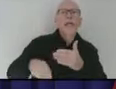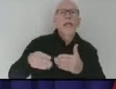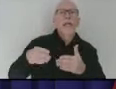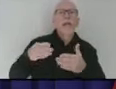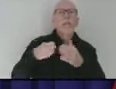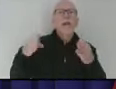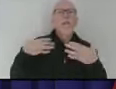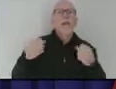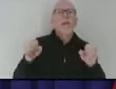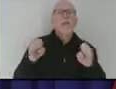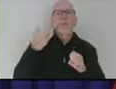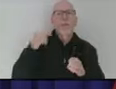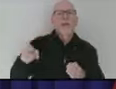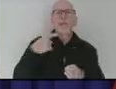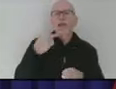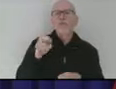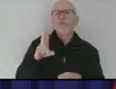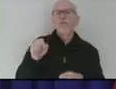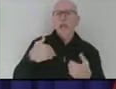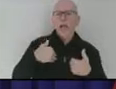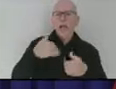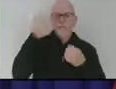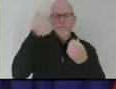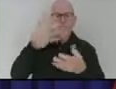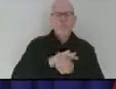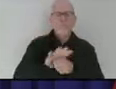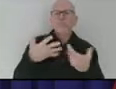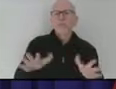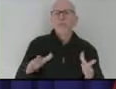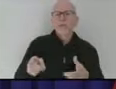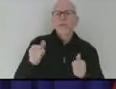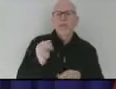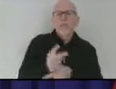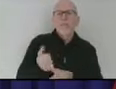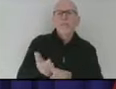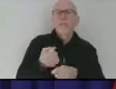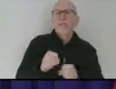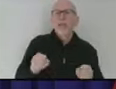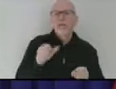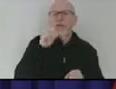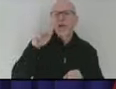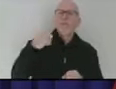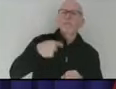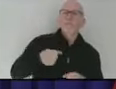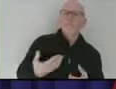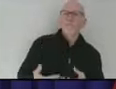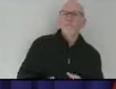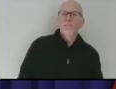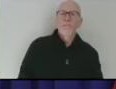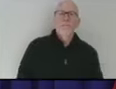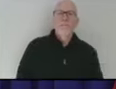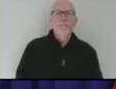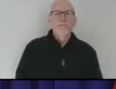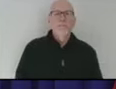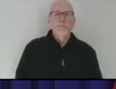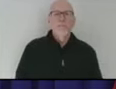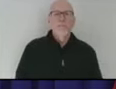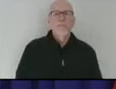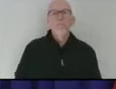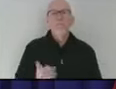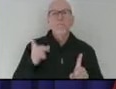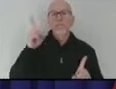emergency? Because they say Hoosiers have the information they need to keep themselves safe from COVID-19. So, Kayla, I would say that